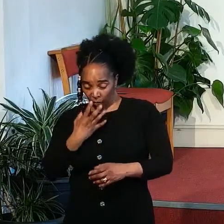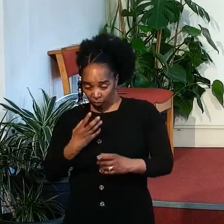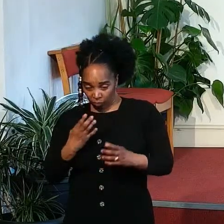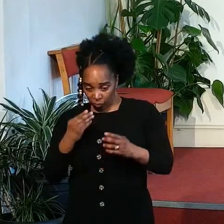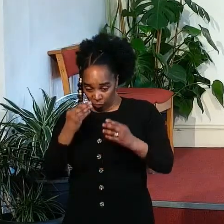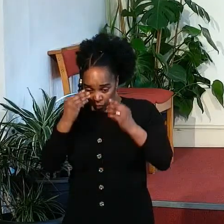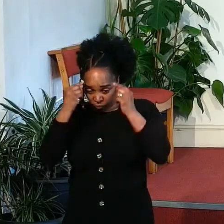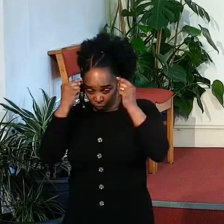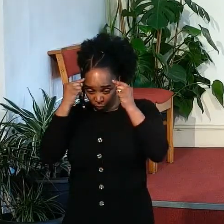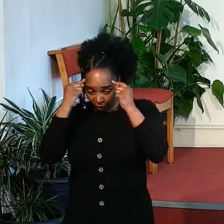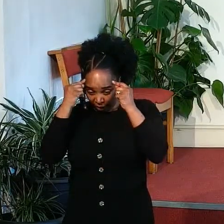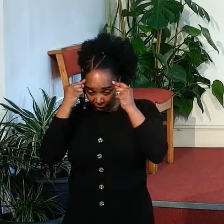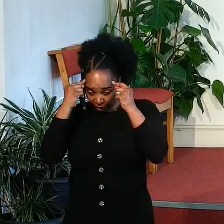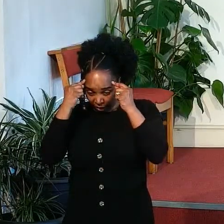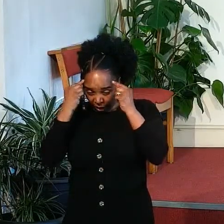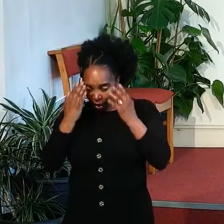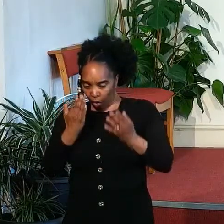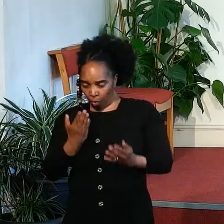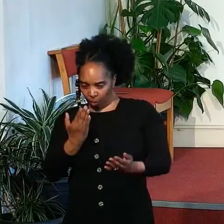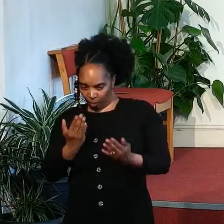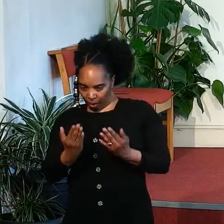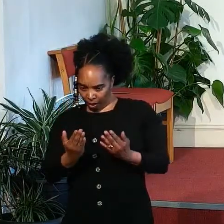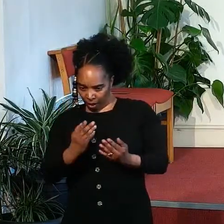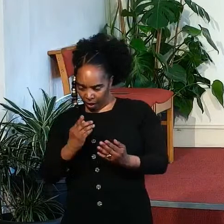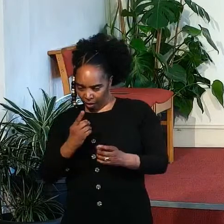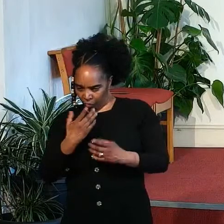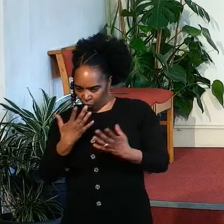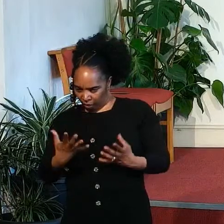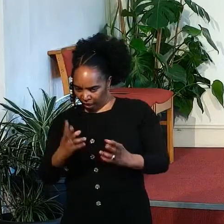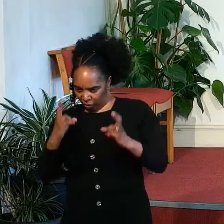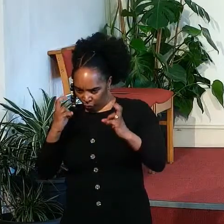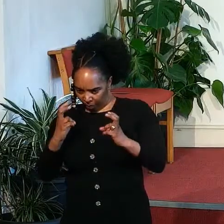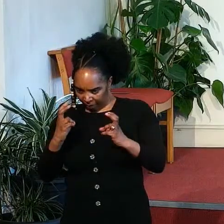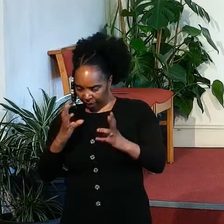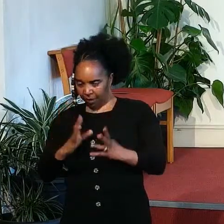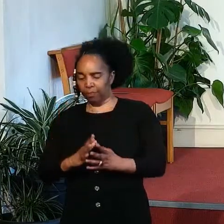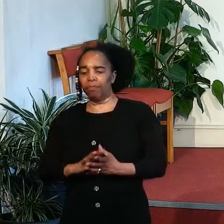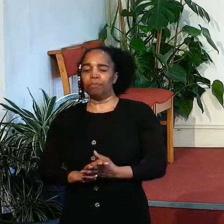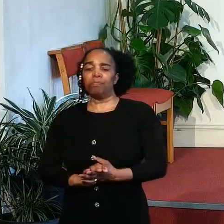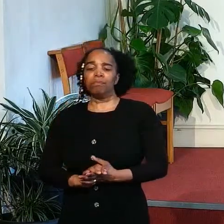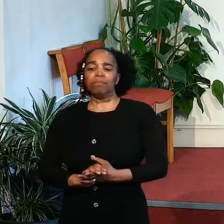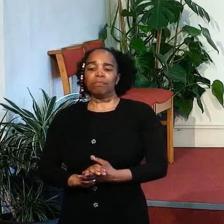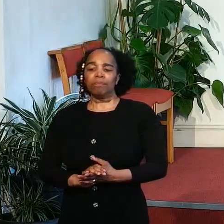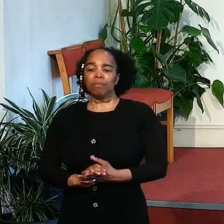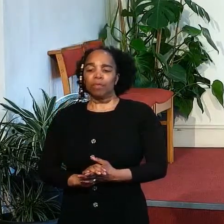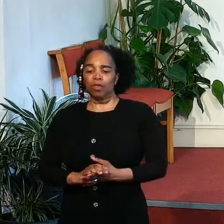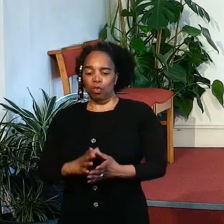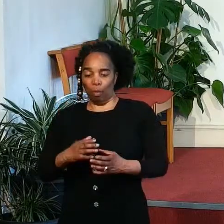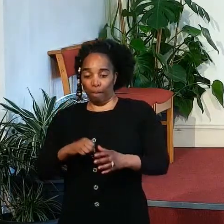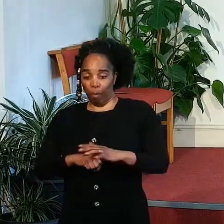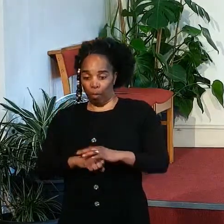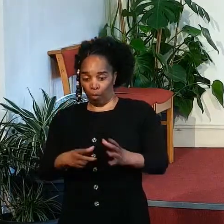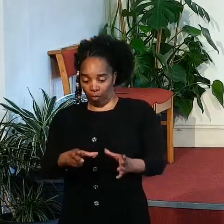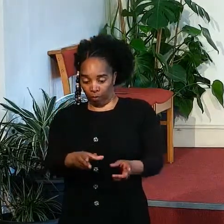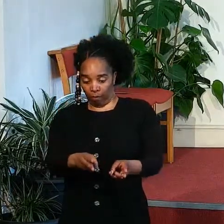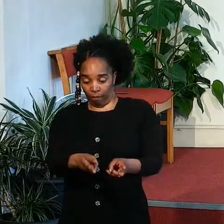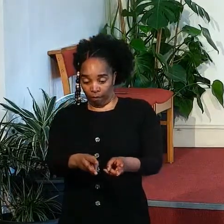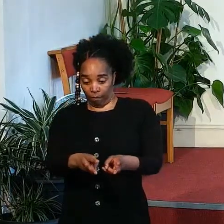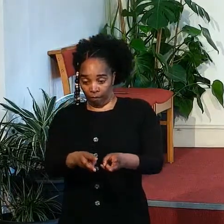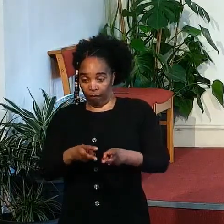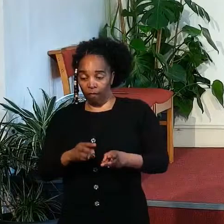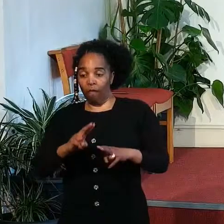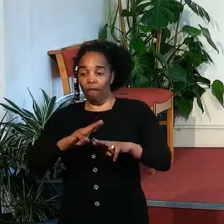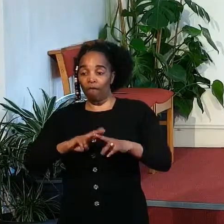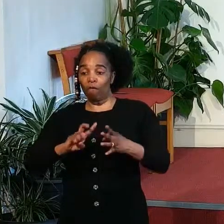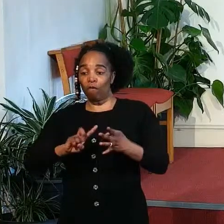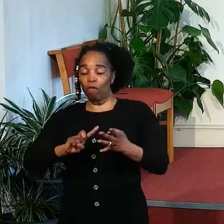brain and can play a part in some of what we're talking about today. More common in forceps delivery sometimes, because in forceps